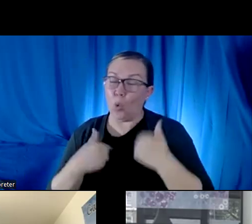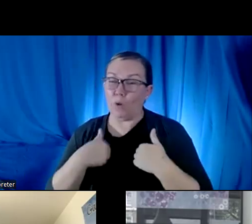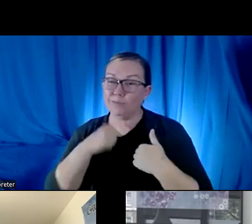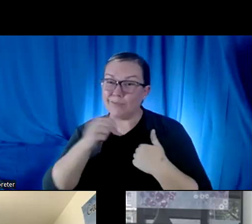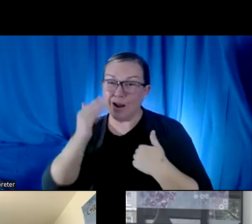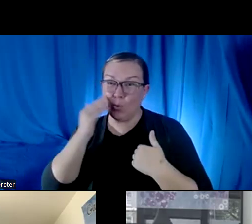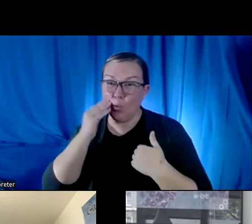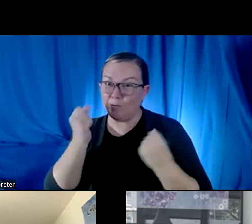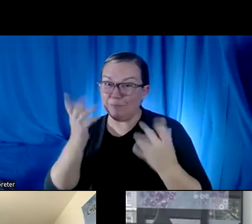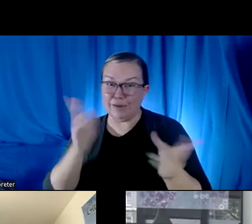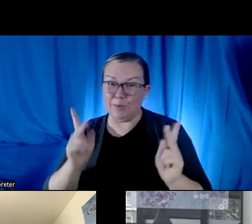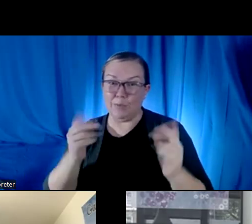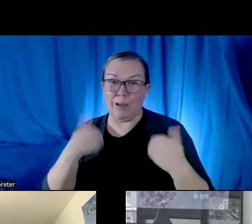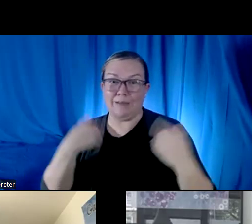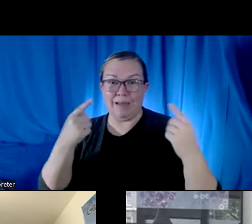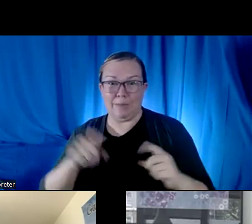here in Oregon.